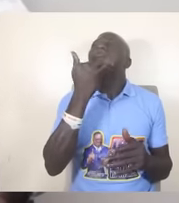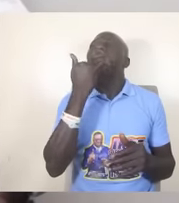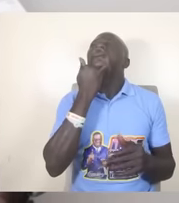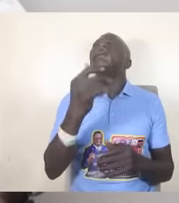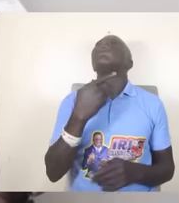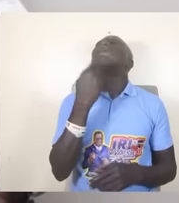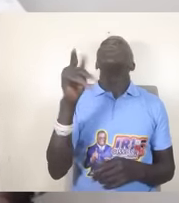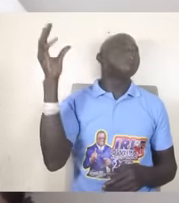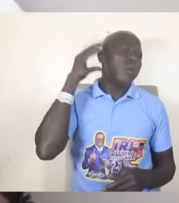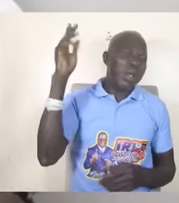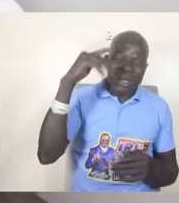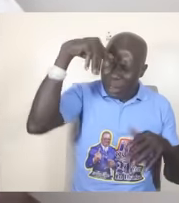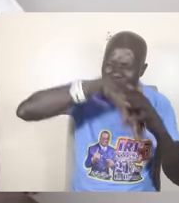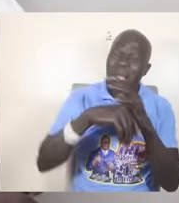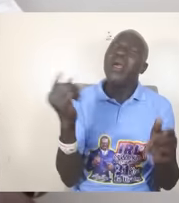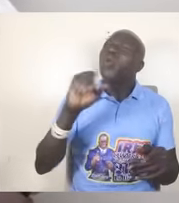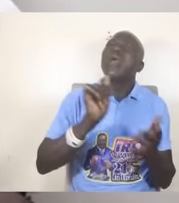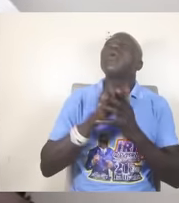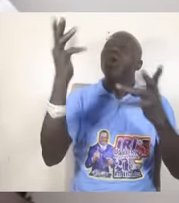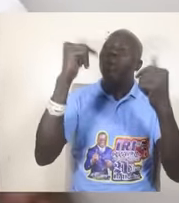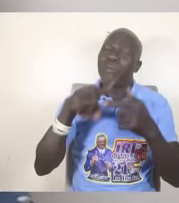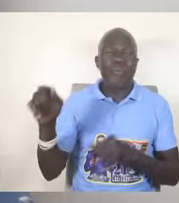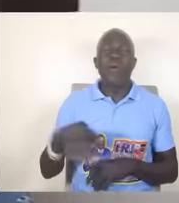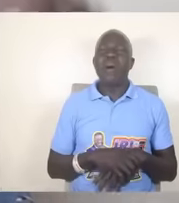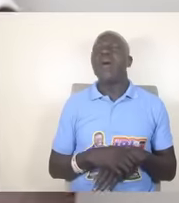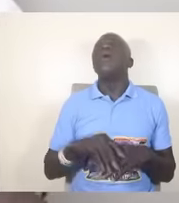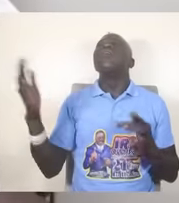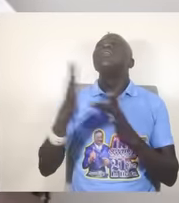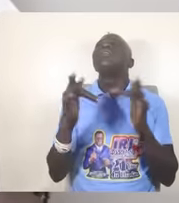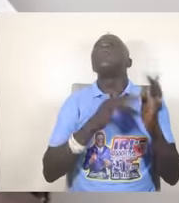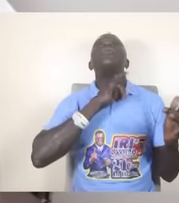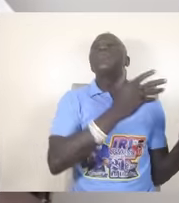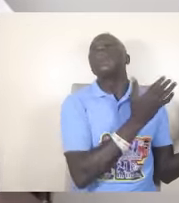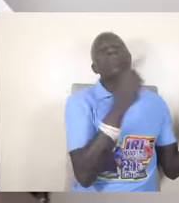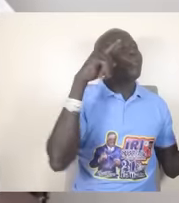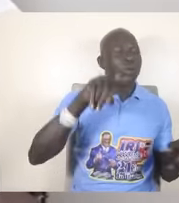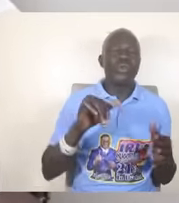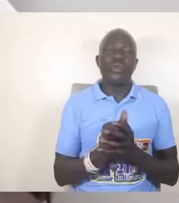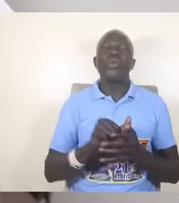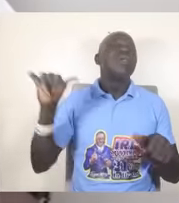What are the strange voices you are hearing? Jesus,